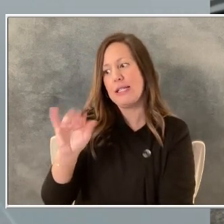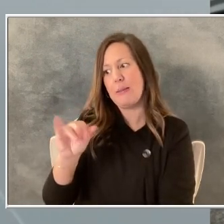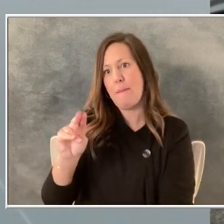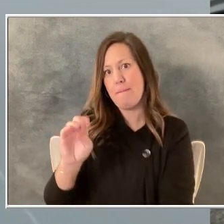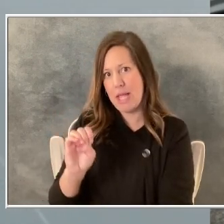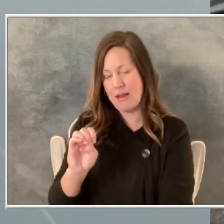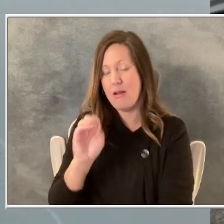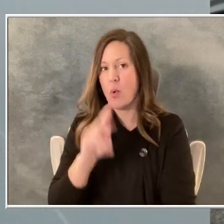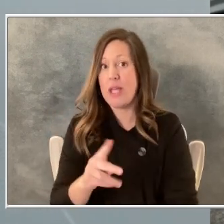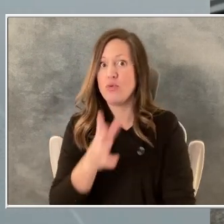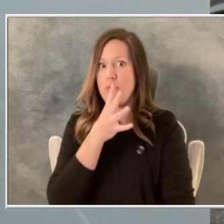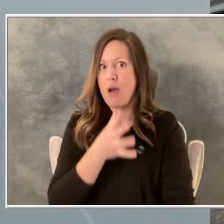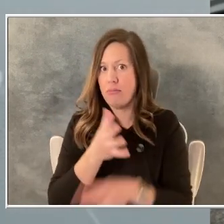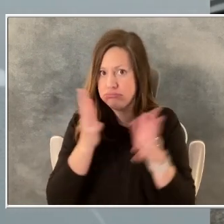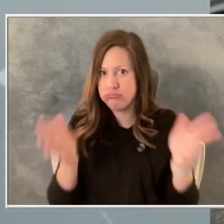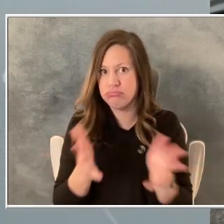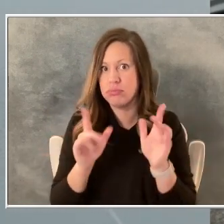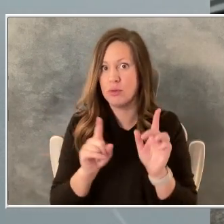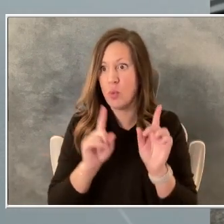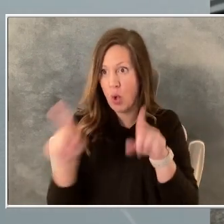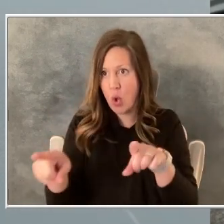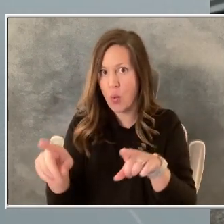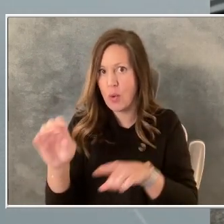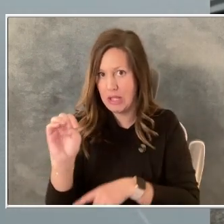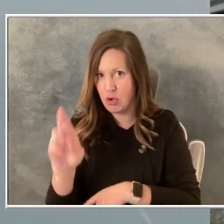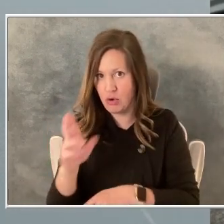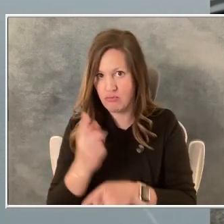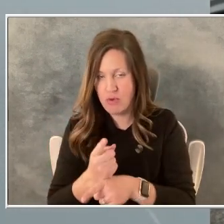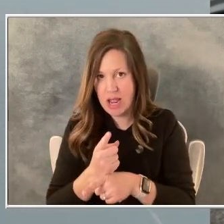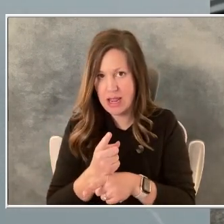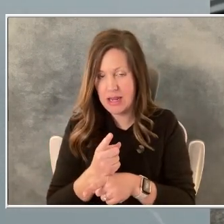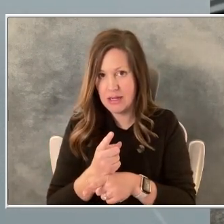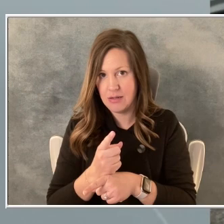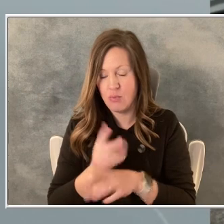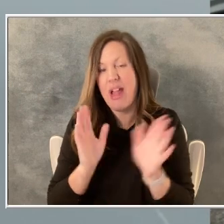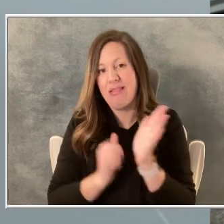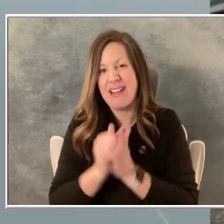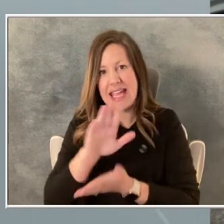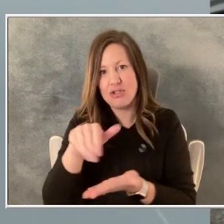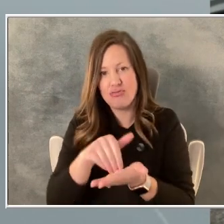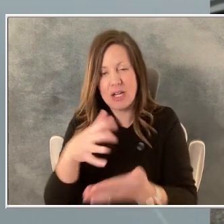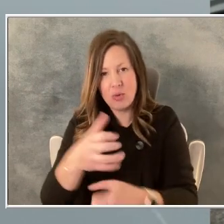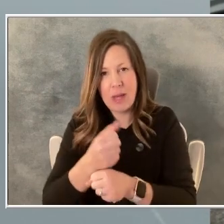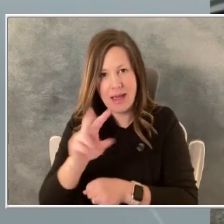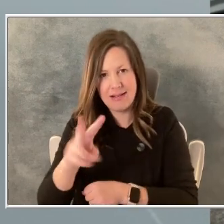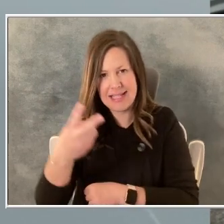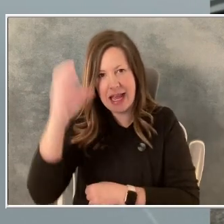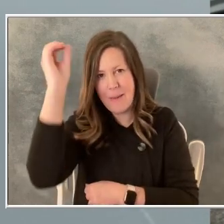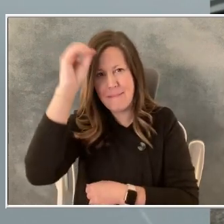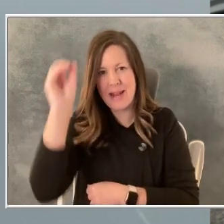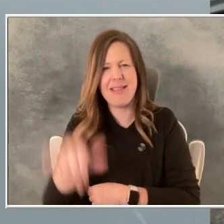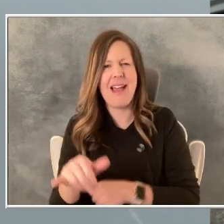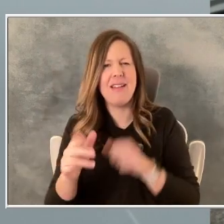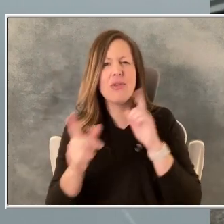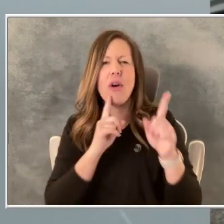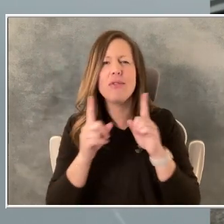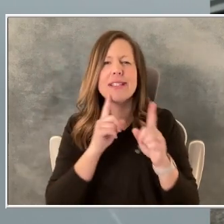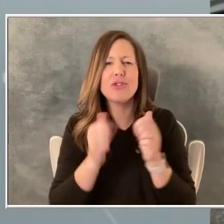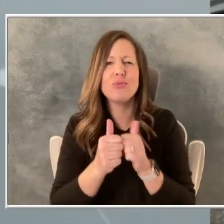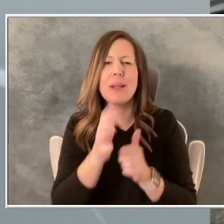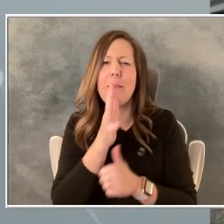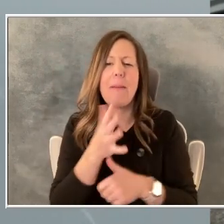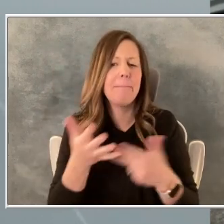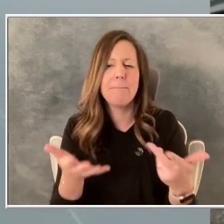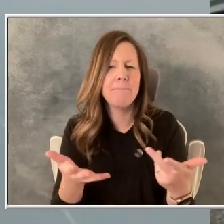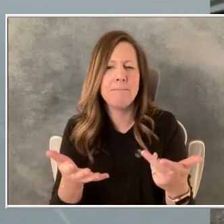encouraged you to come here to the Cancer Center to get a second opinion. What was that conversation like with mom? Well, I had